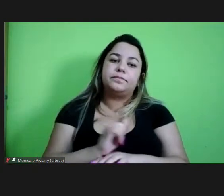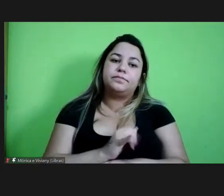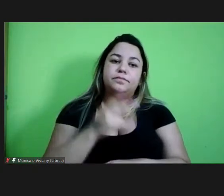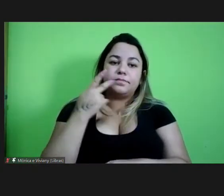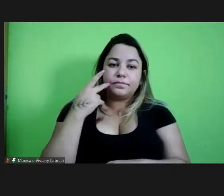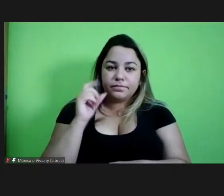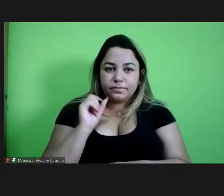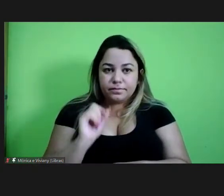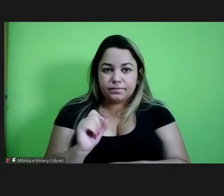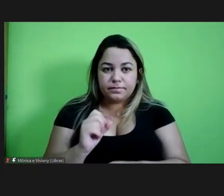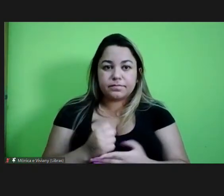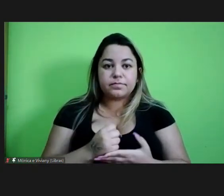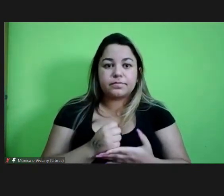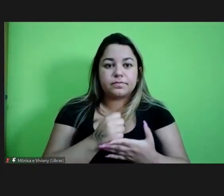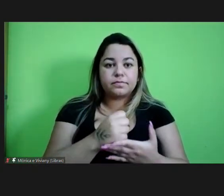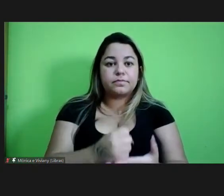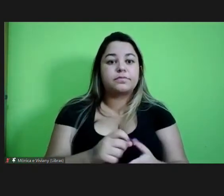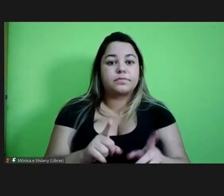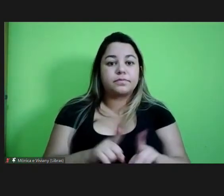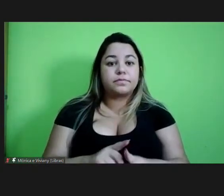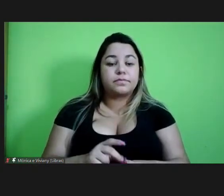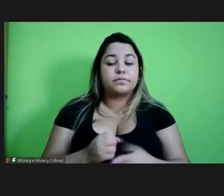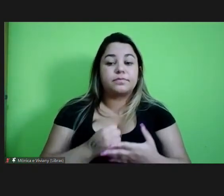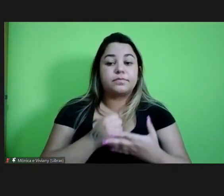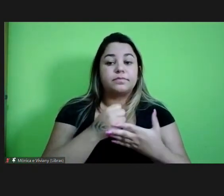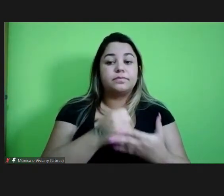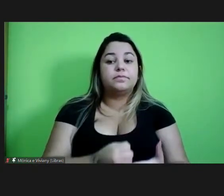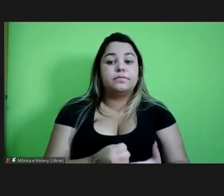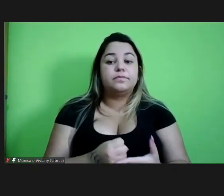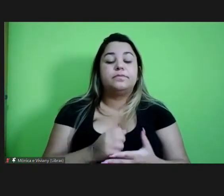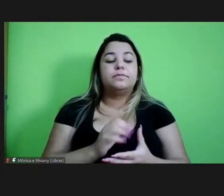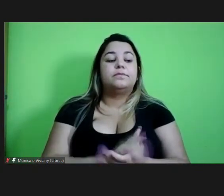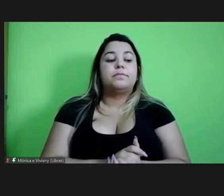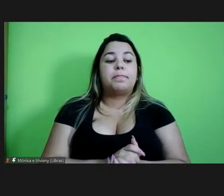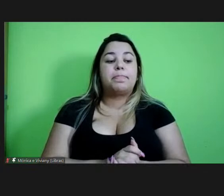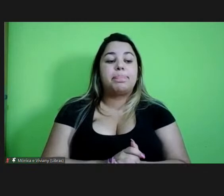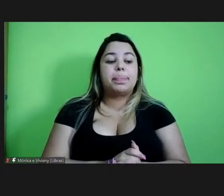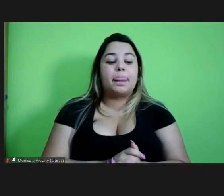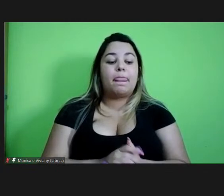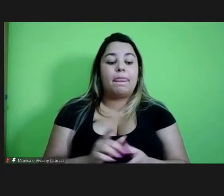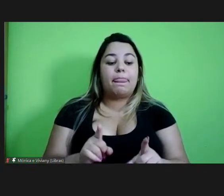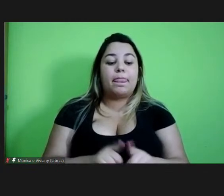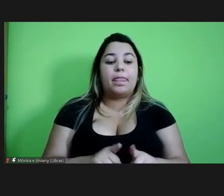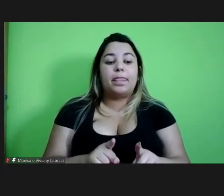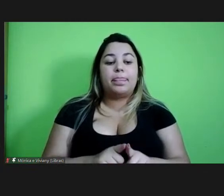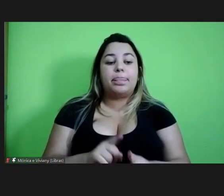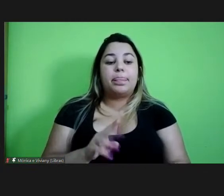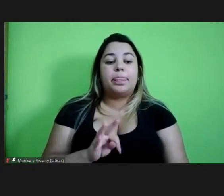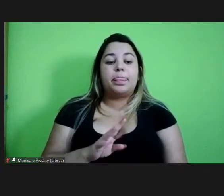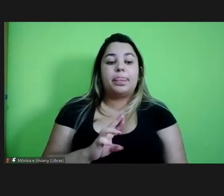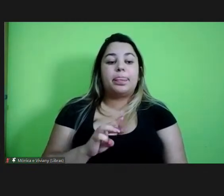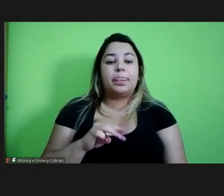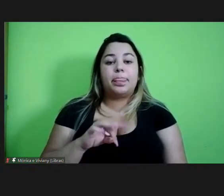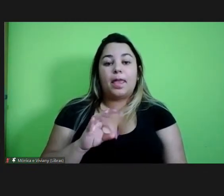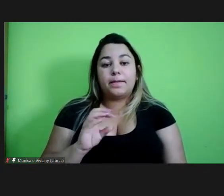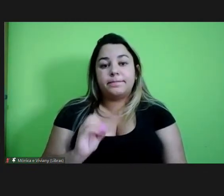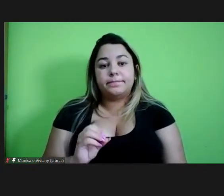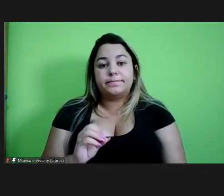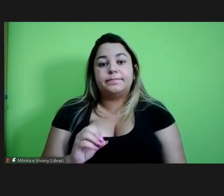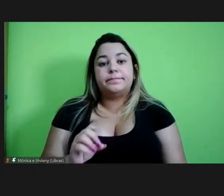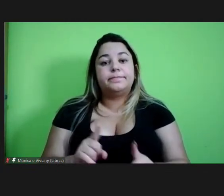policies refer to that so that we can offer therapeutic options and